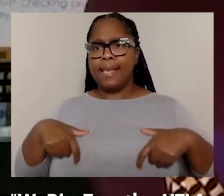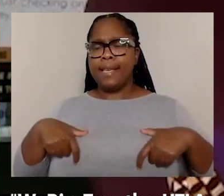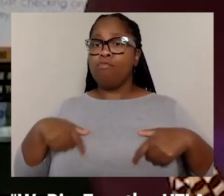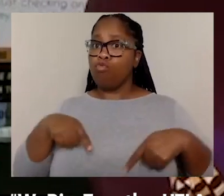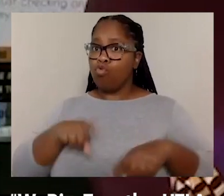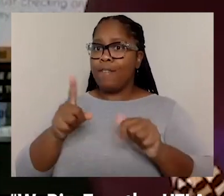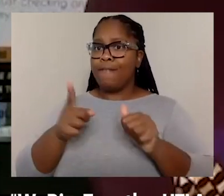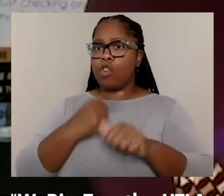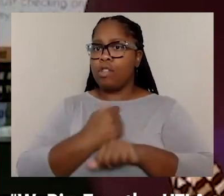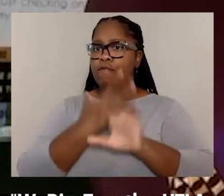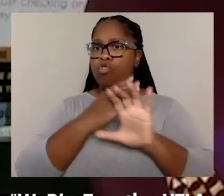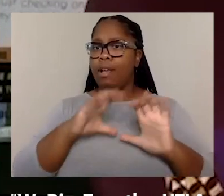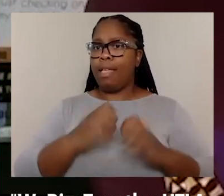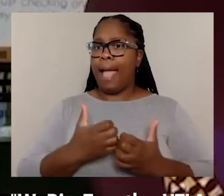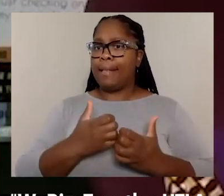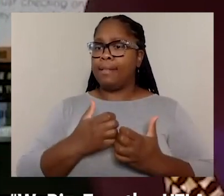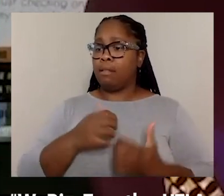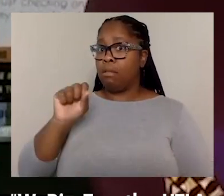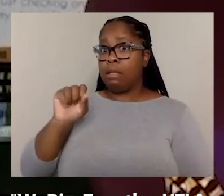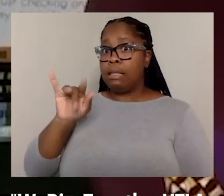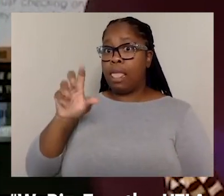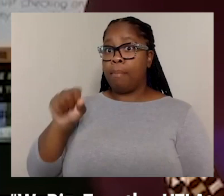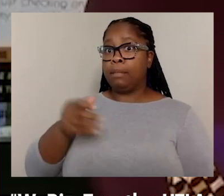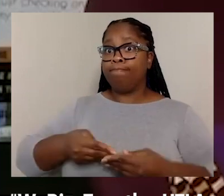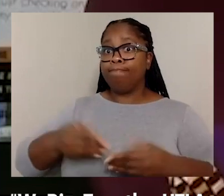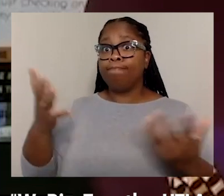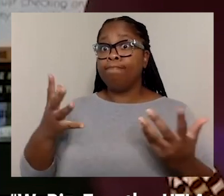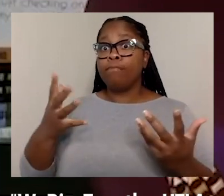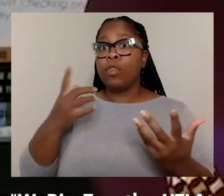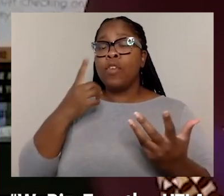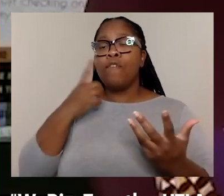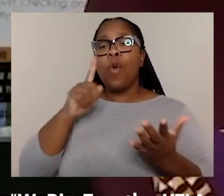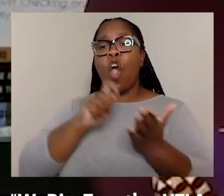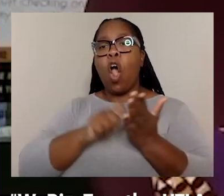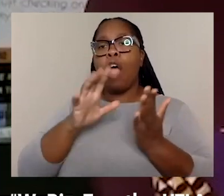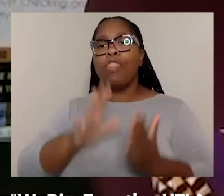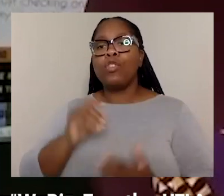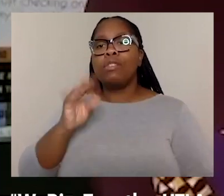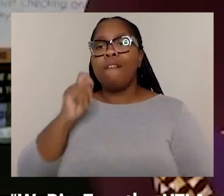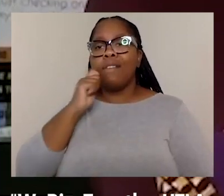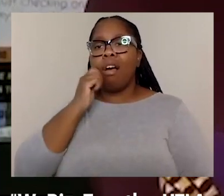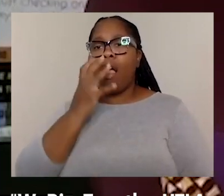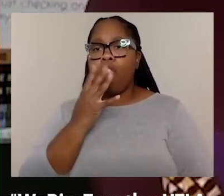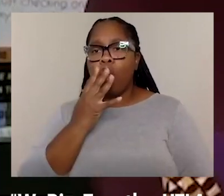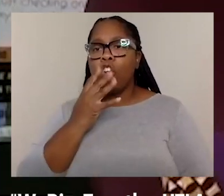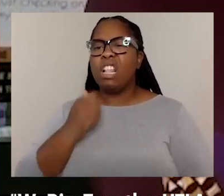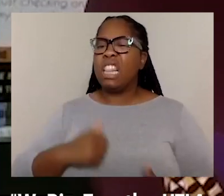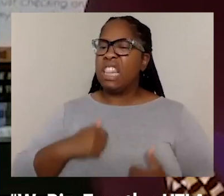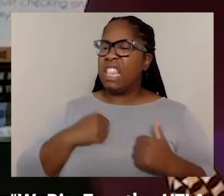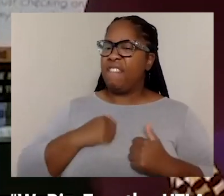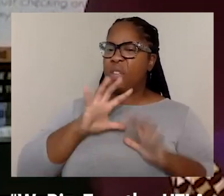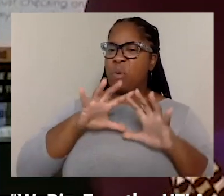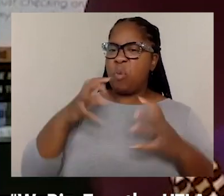a syllabus that featured authors of color writing about living in a biased world.